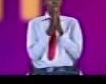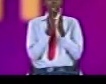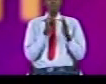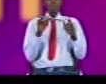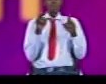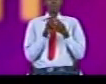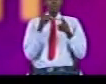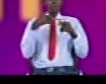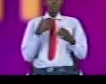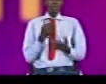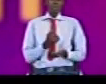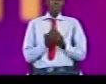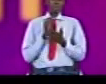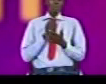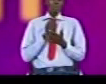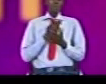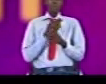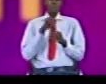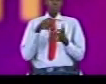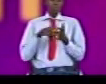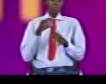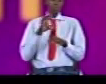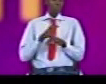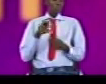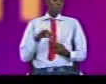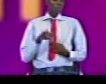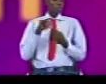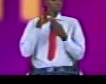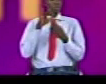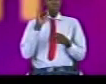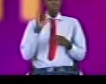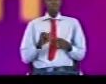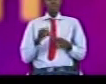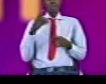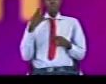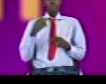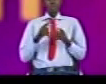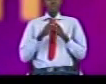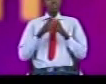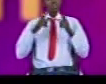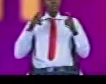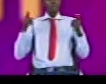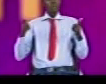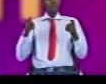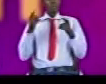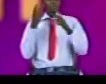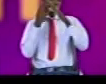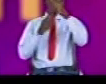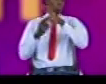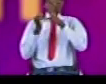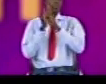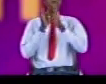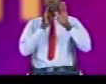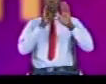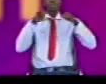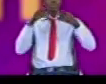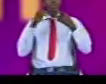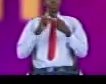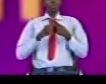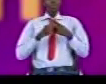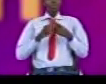this church, in particular, the great vision you have given to your servant, our Father in the